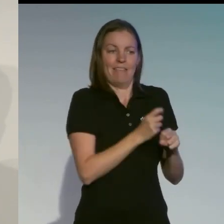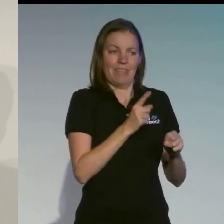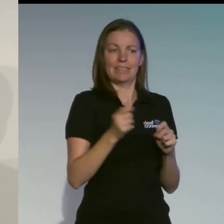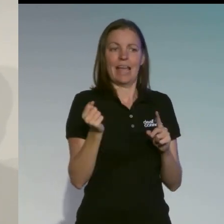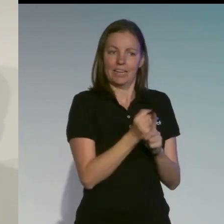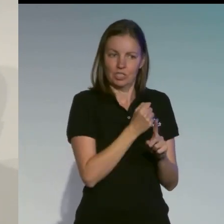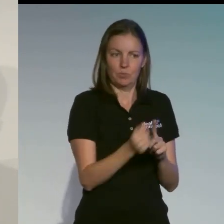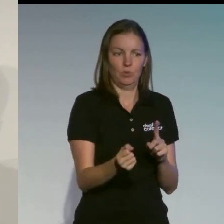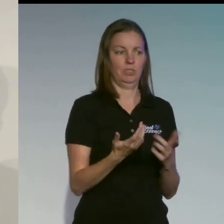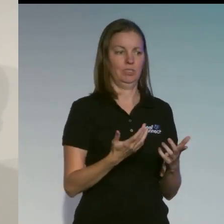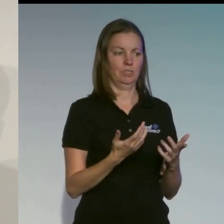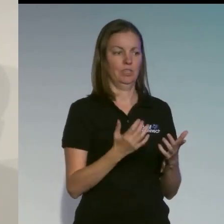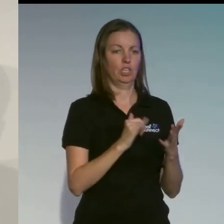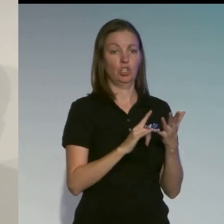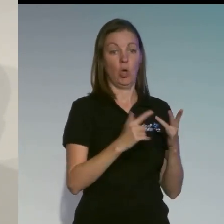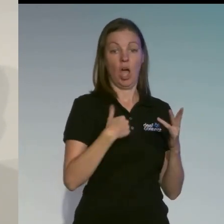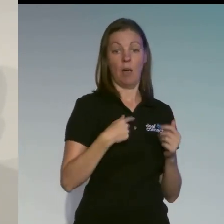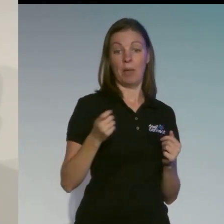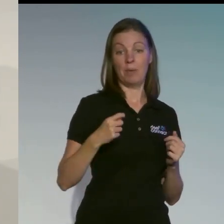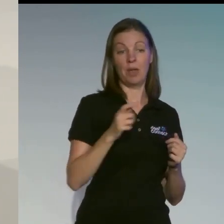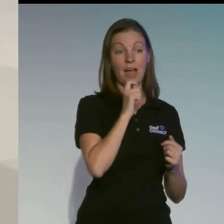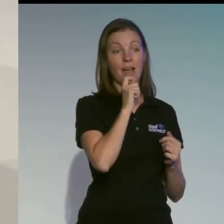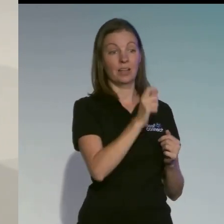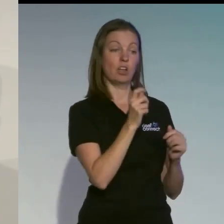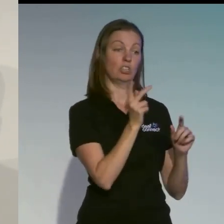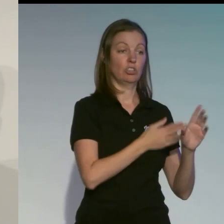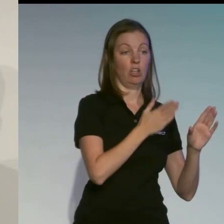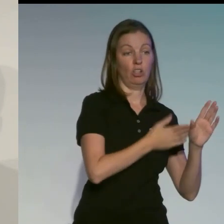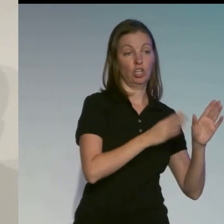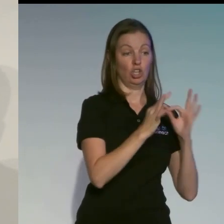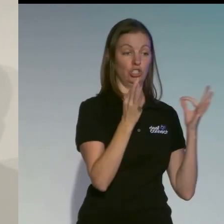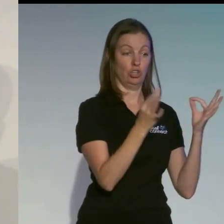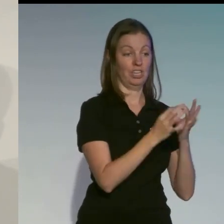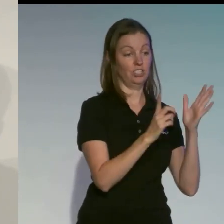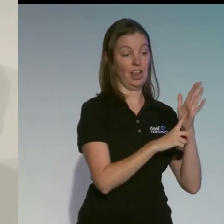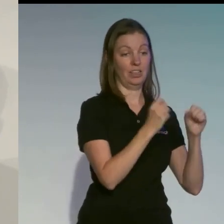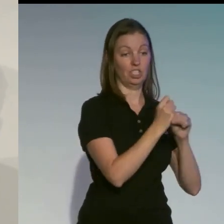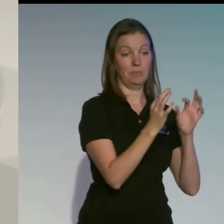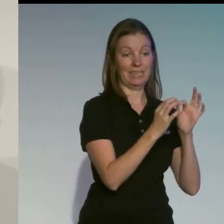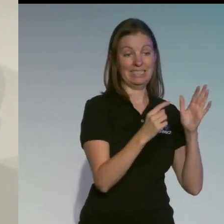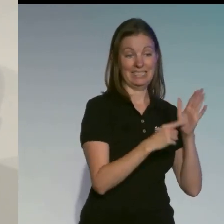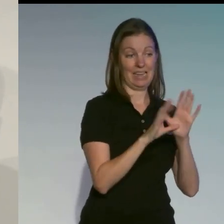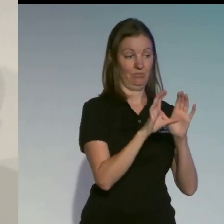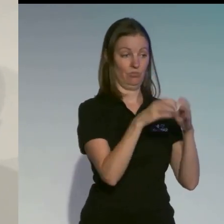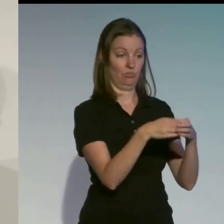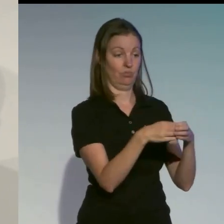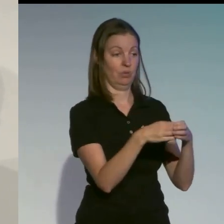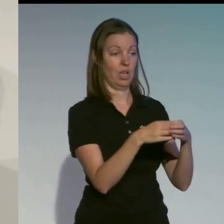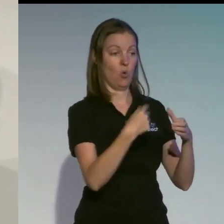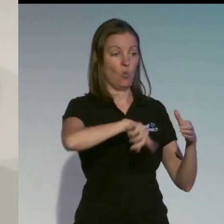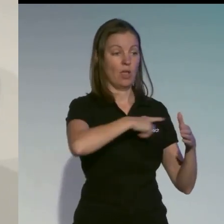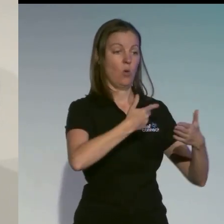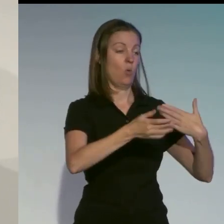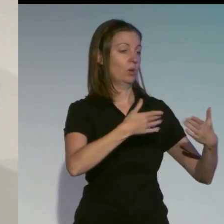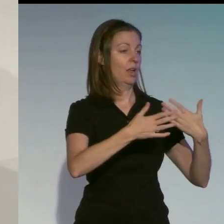I'm a member of the Hungarian Psychological Association's LGBT division, and we organize